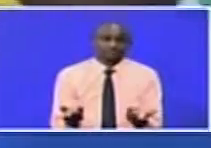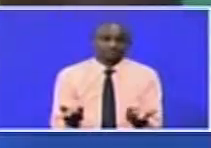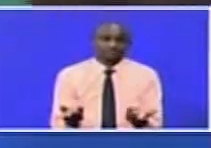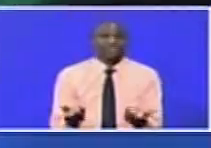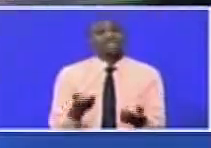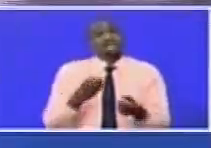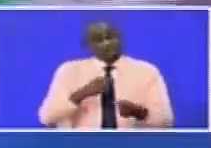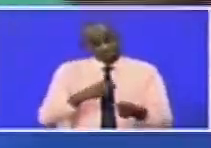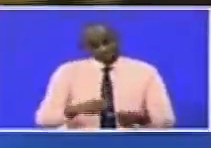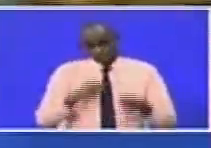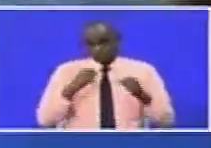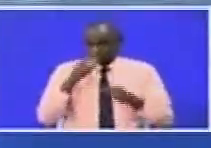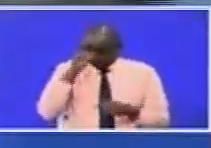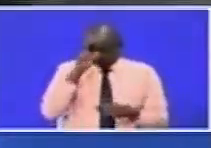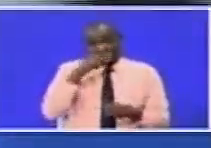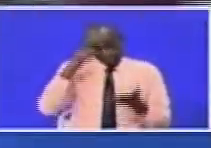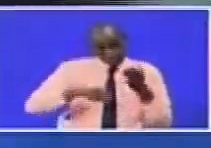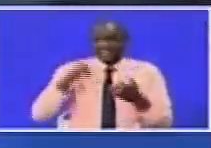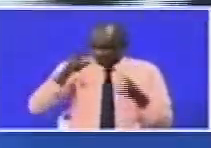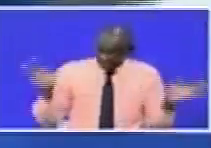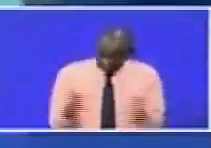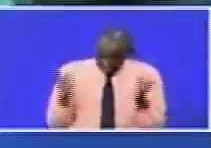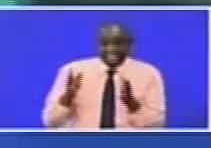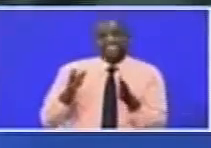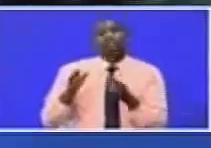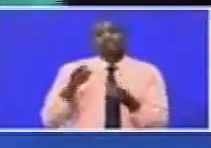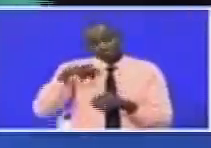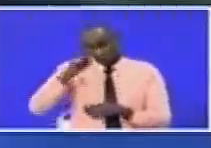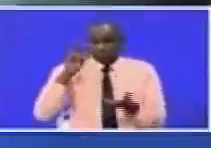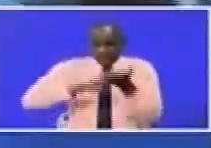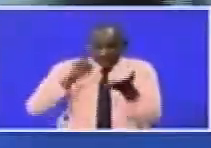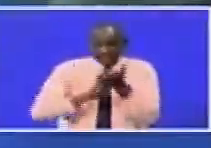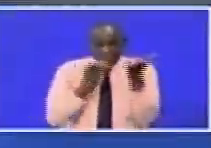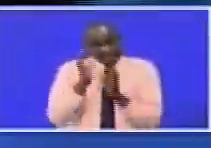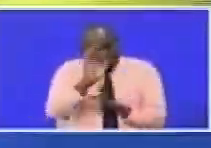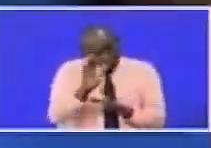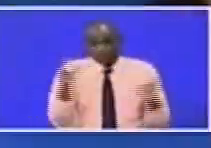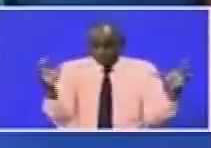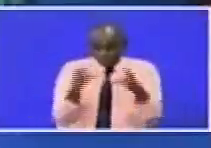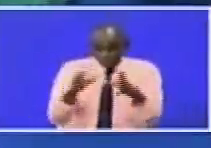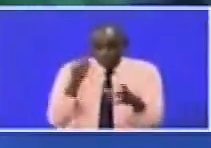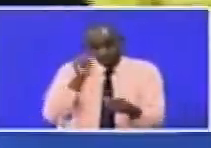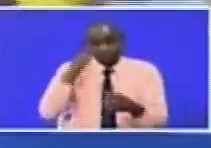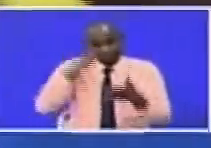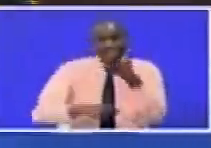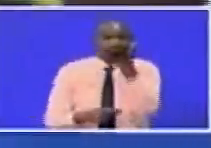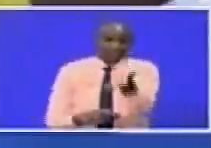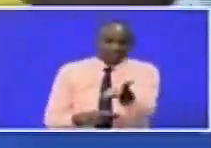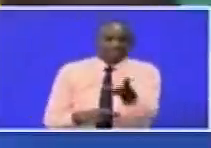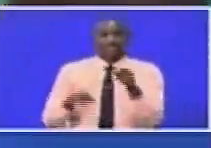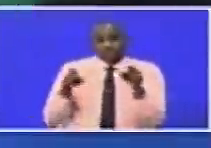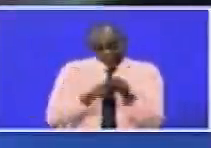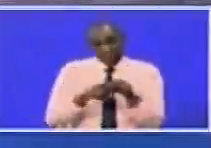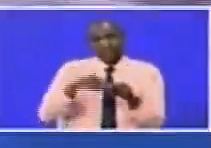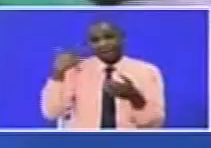Authorities say that the exercise will encourage hawkers to set up cooperatives and register businesses, both of which would pay taxes. Plastic